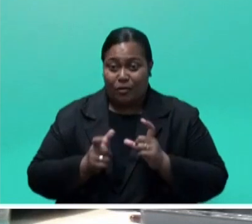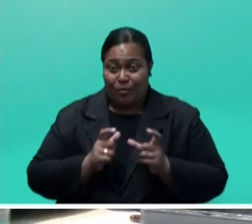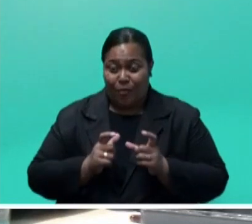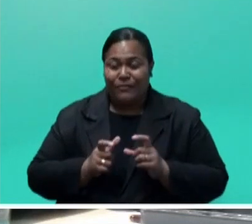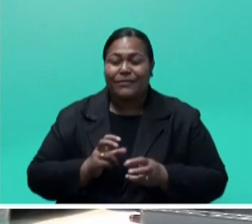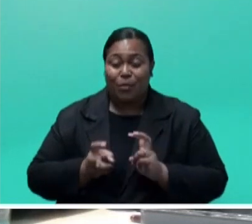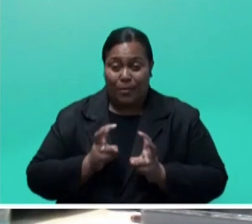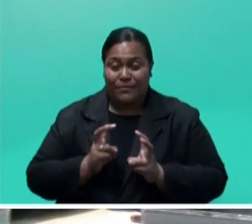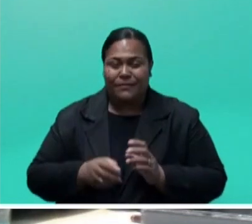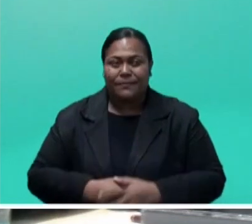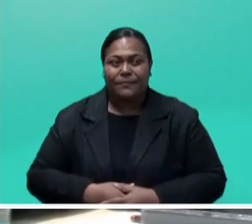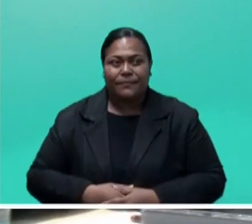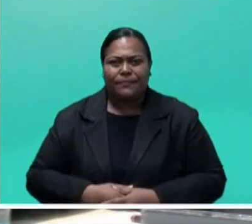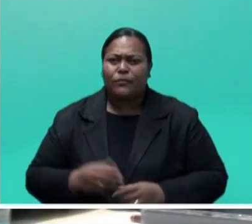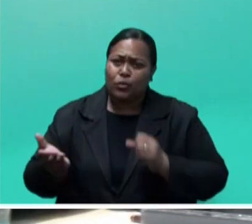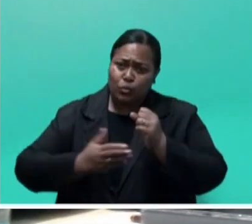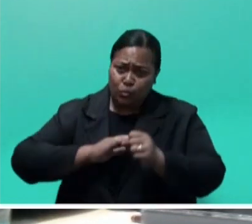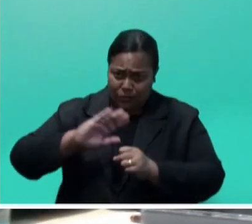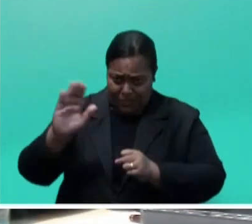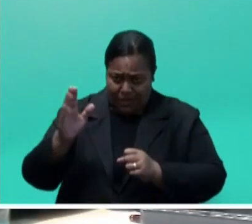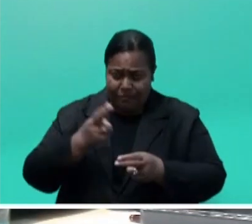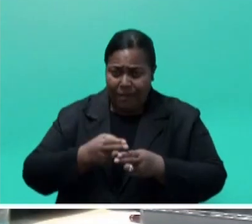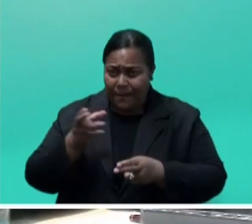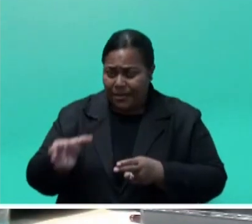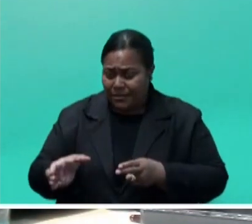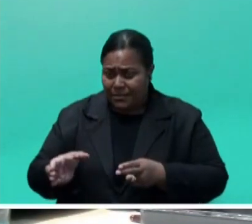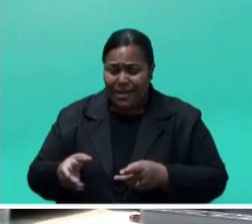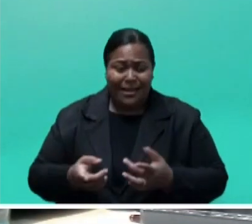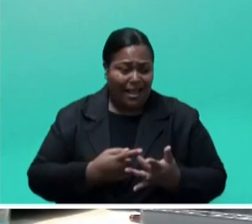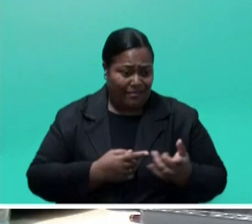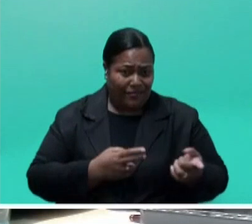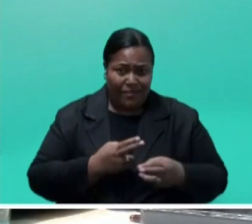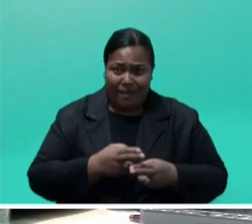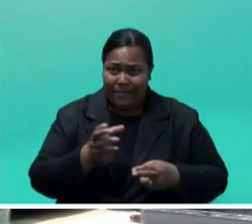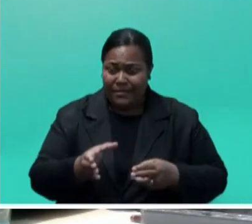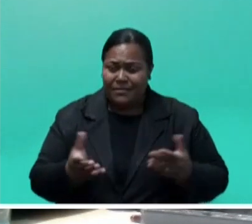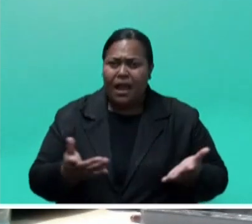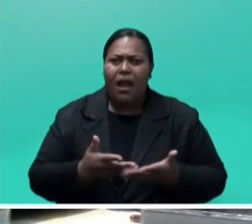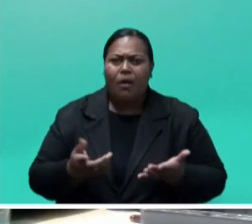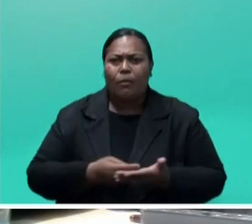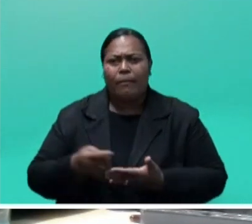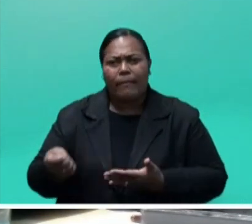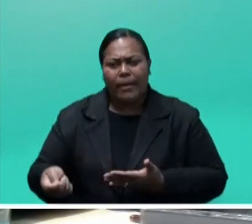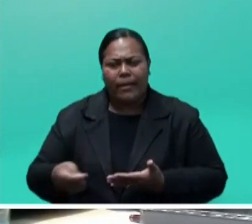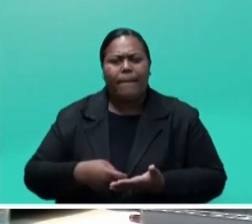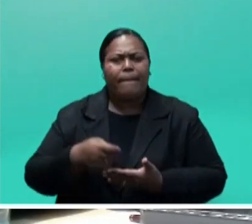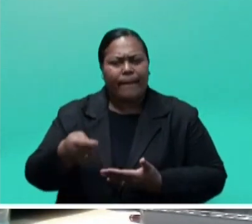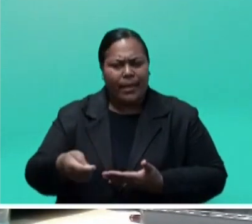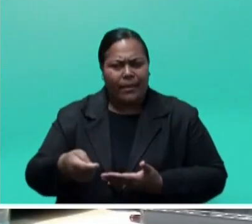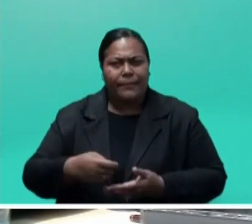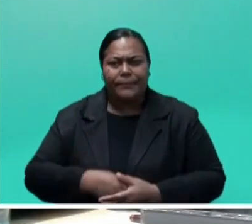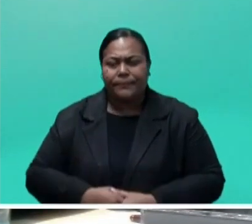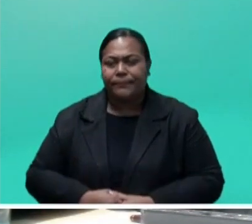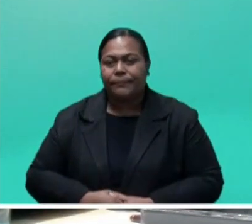was difficulties faced by both sugarcane farmers and non-sugarcane farmers in paying their outstanding lease premiums. And Mr.